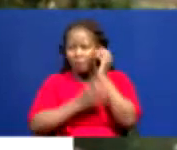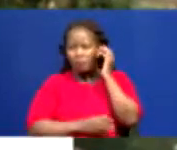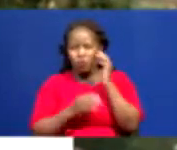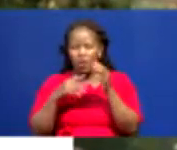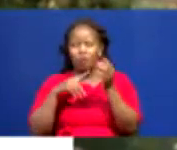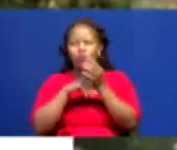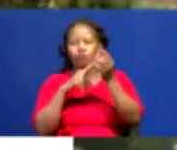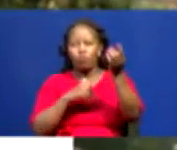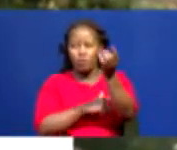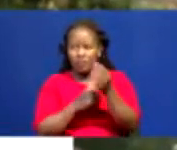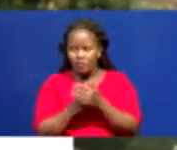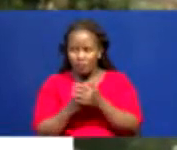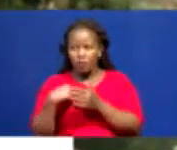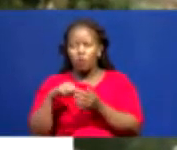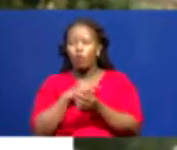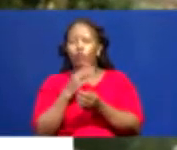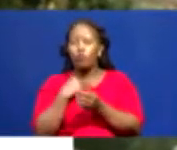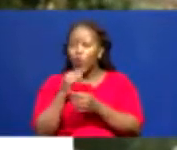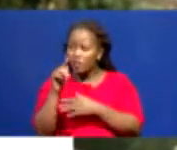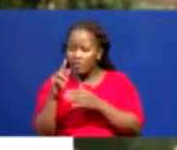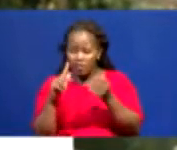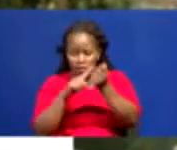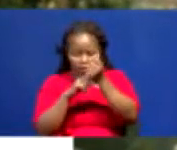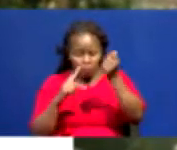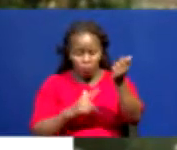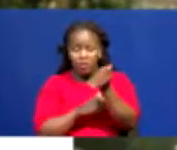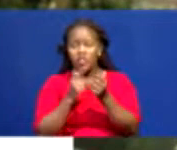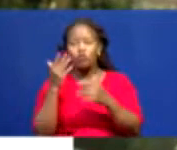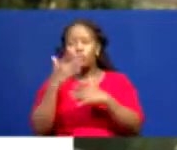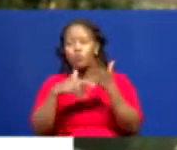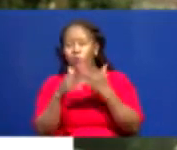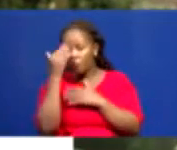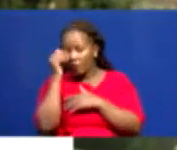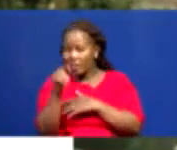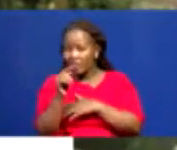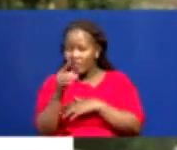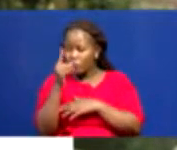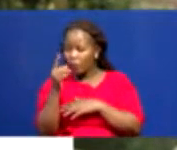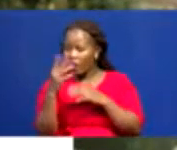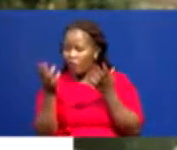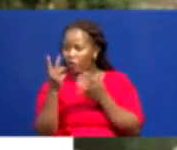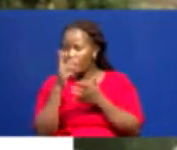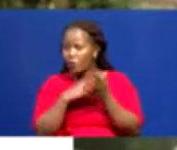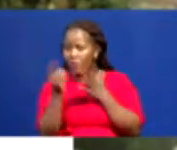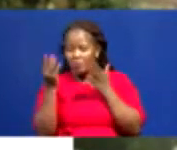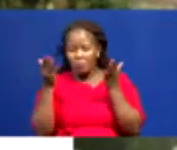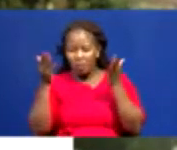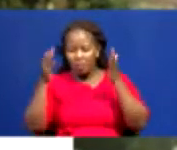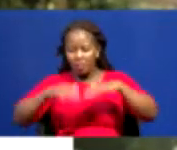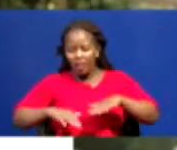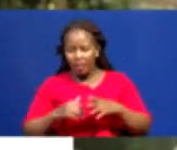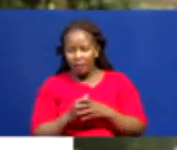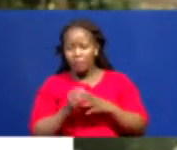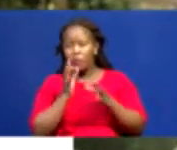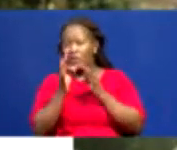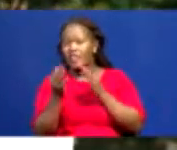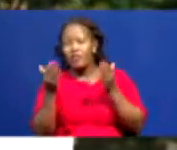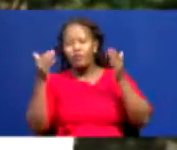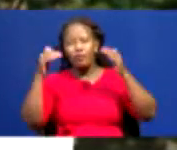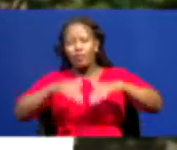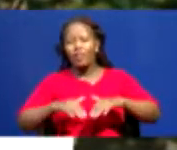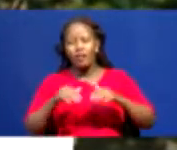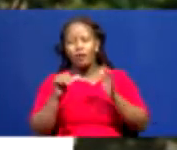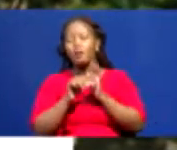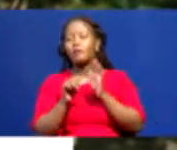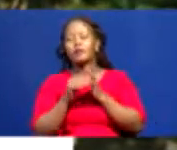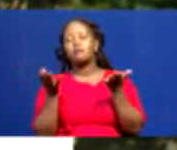Yaani msaada ya kutengeneza hii daraja, sababu hii inabakia kama wiki mbili ama wiki moja iende. hasa ikienda tutafanya mna gani. Kwa